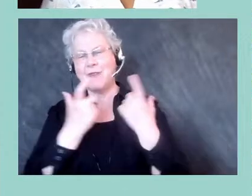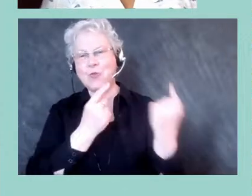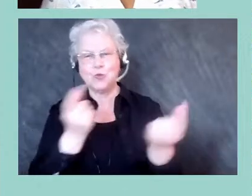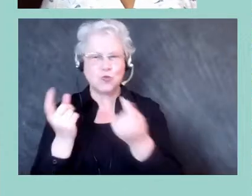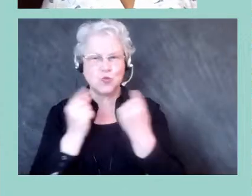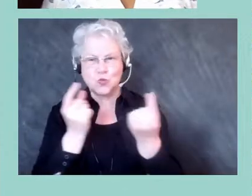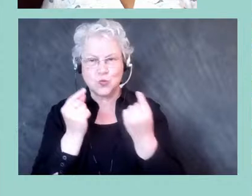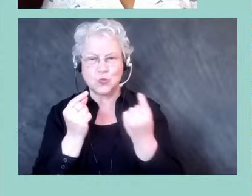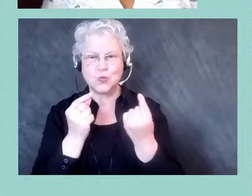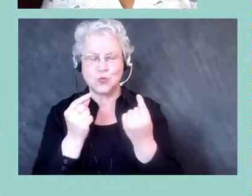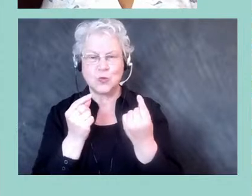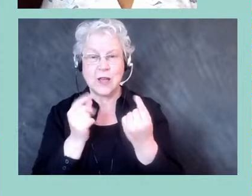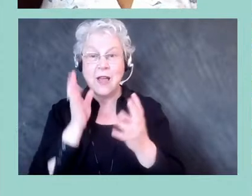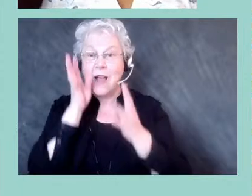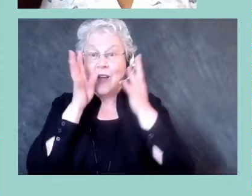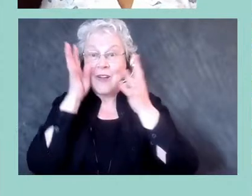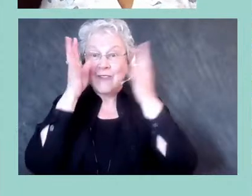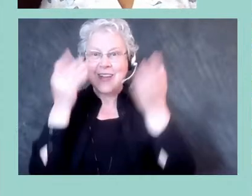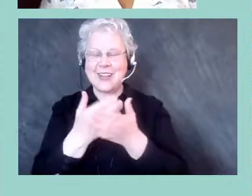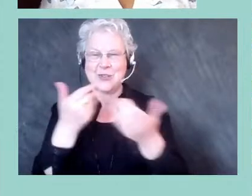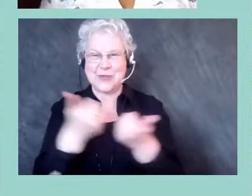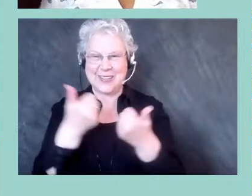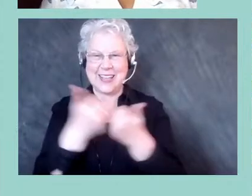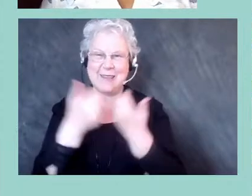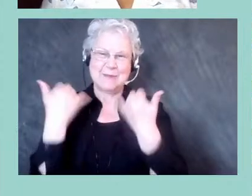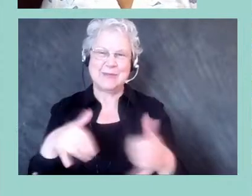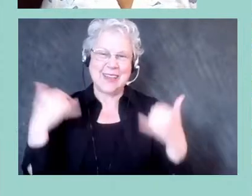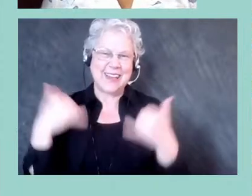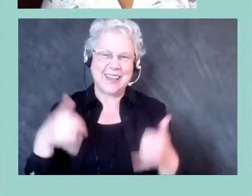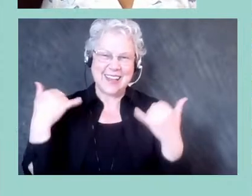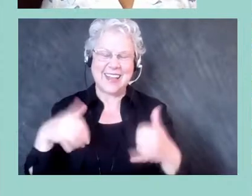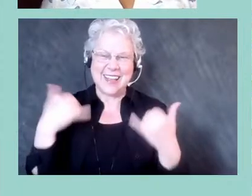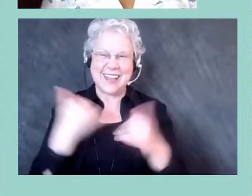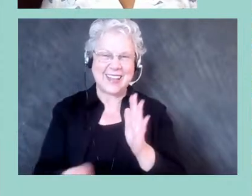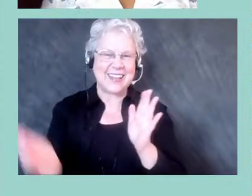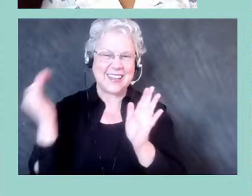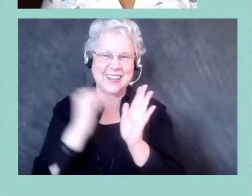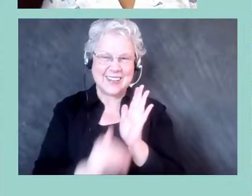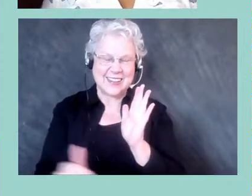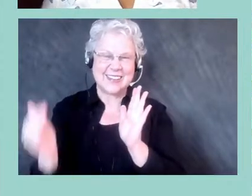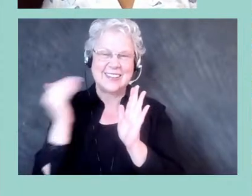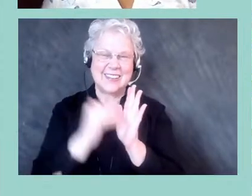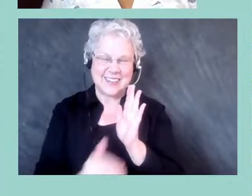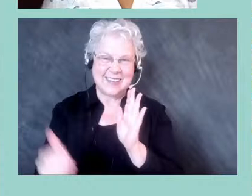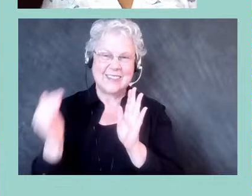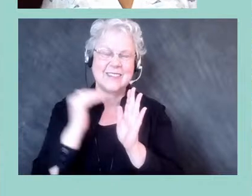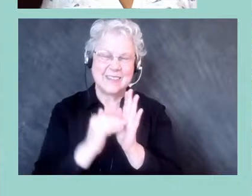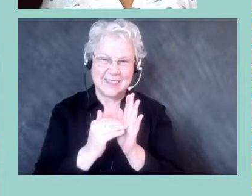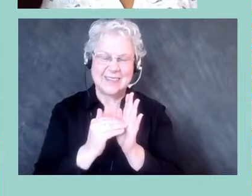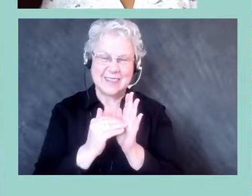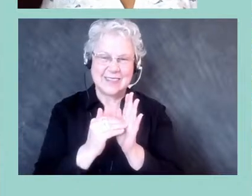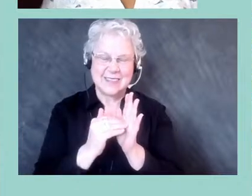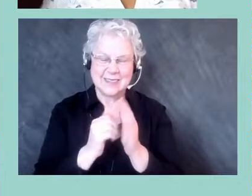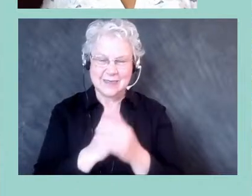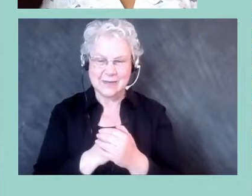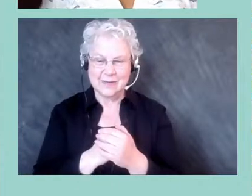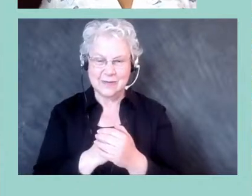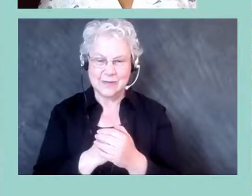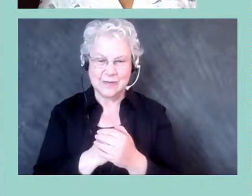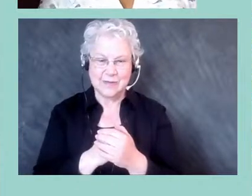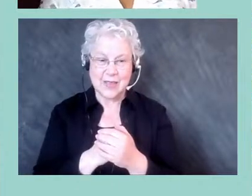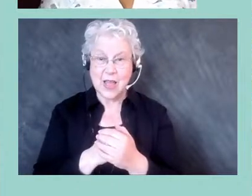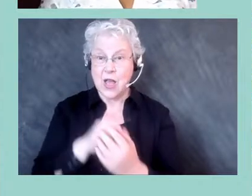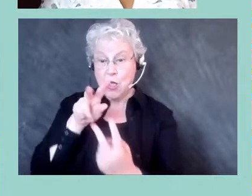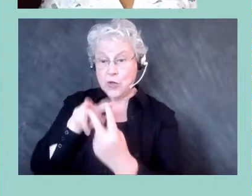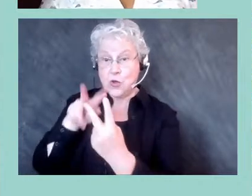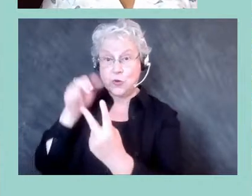about our lives and what we liked to do, inventing new games that we played over and over